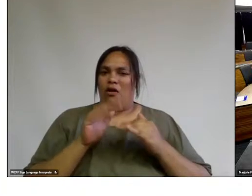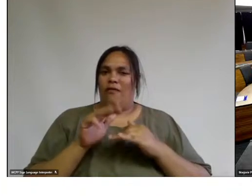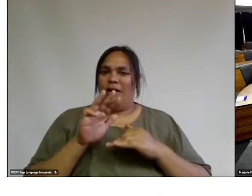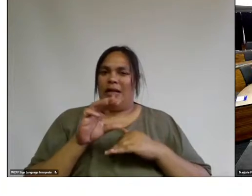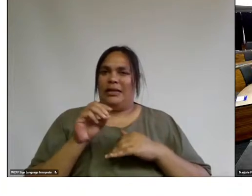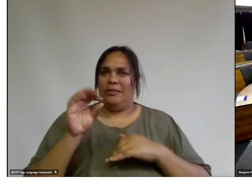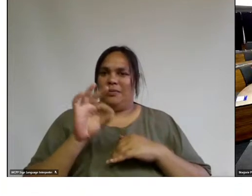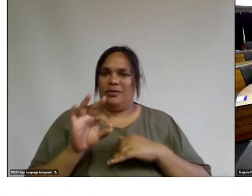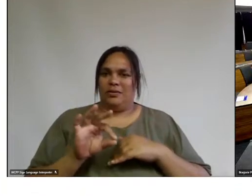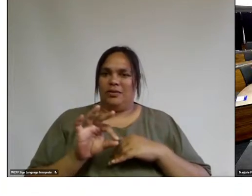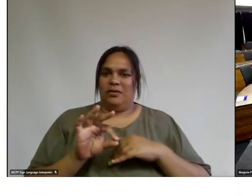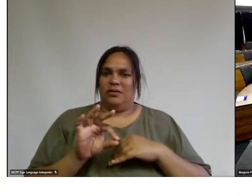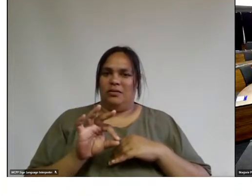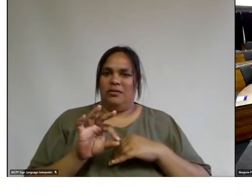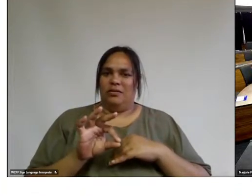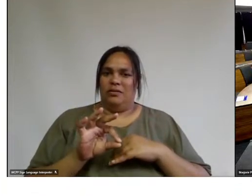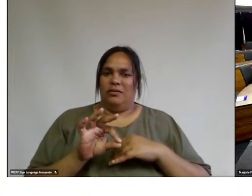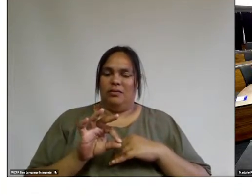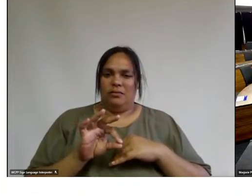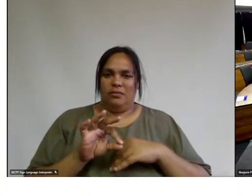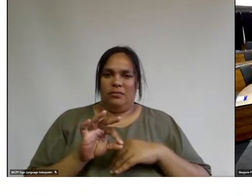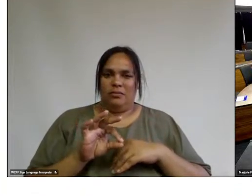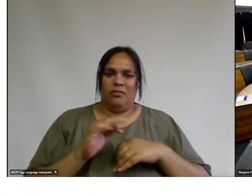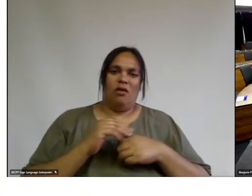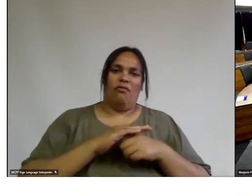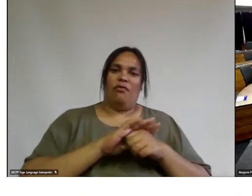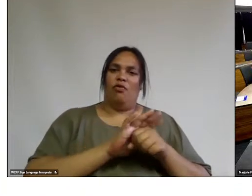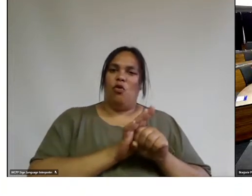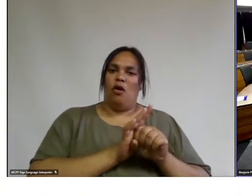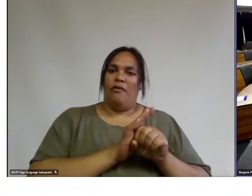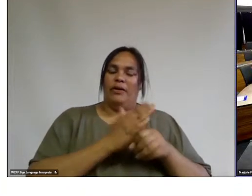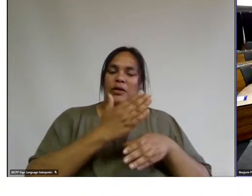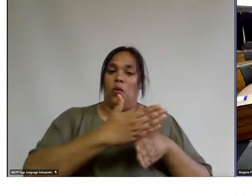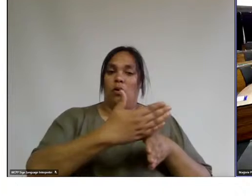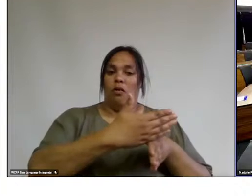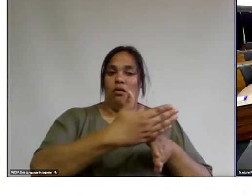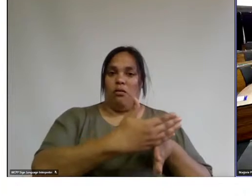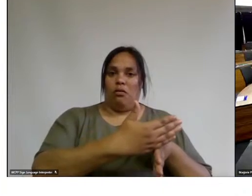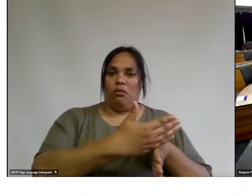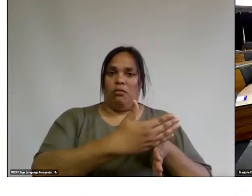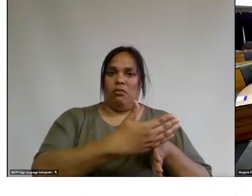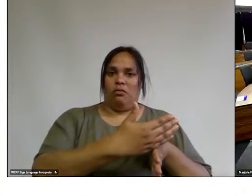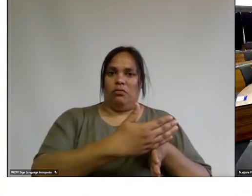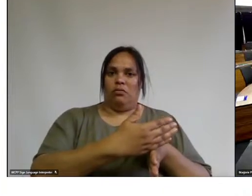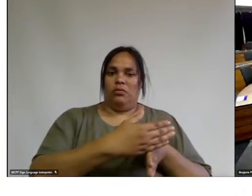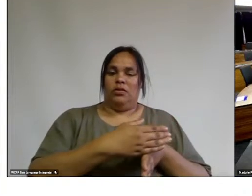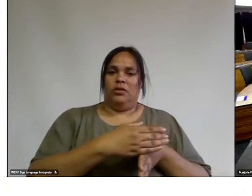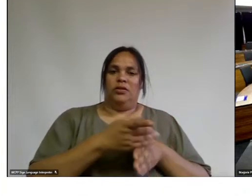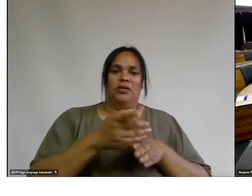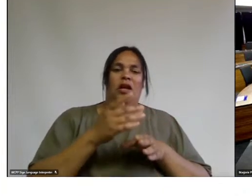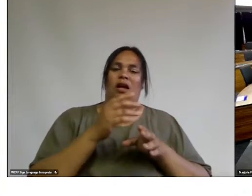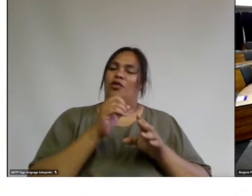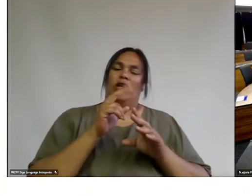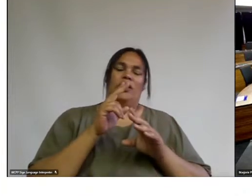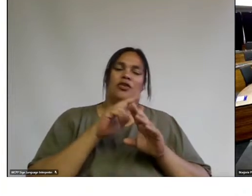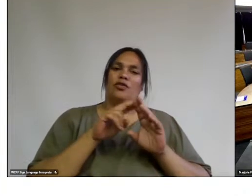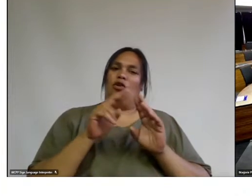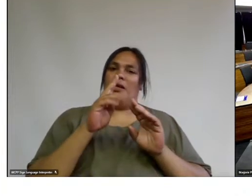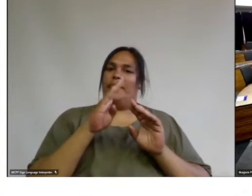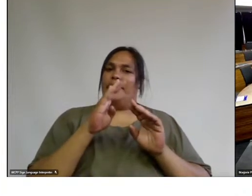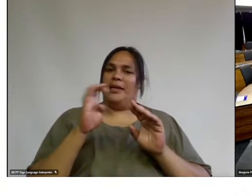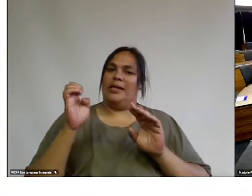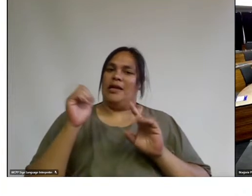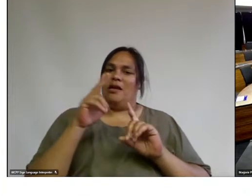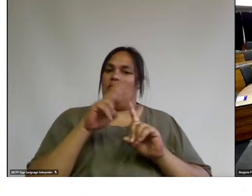90% of the COVID-19 work was not BEE compliant, but I just wanted to get a